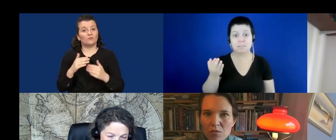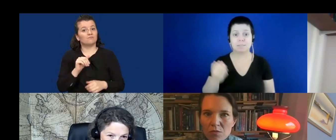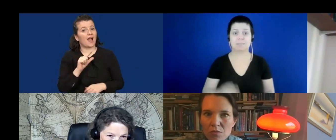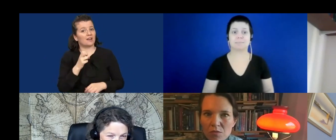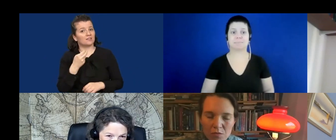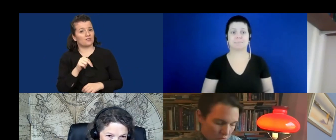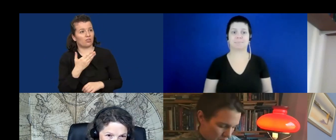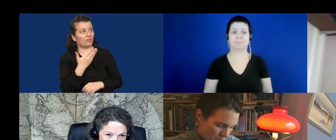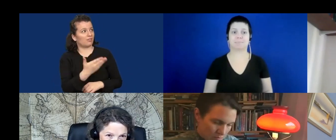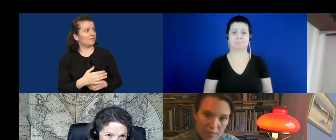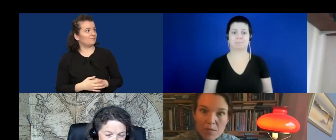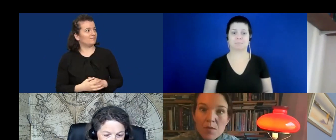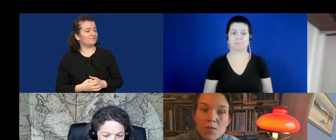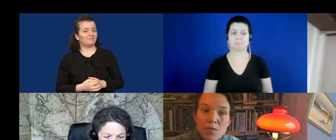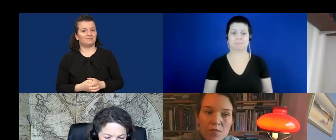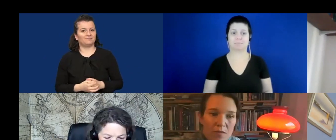As a reminder,